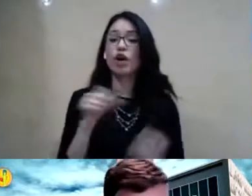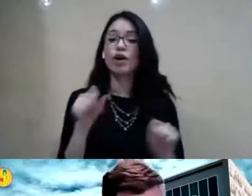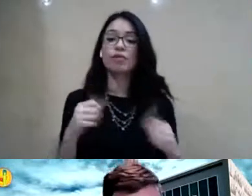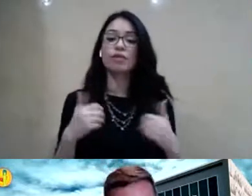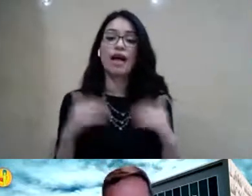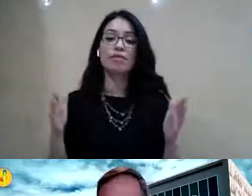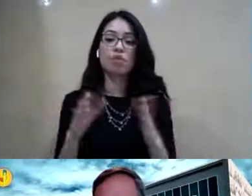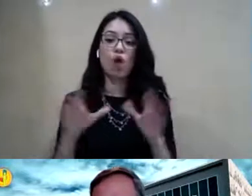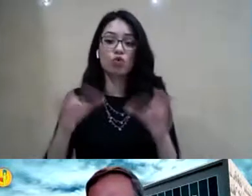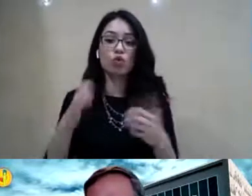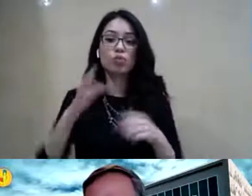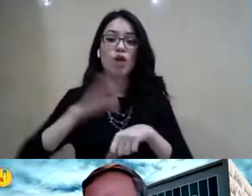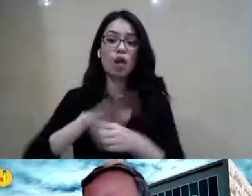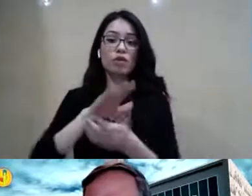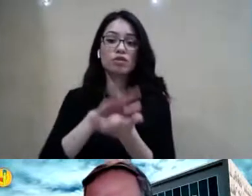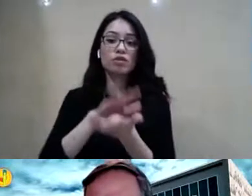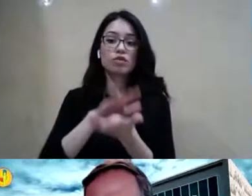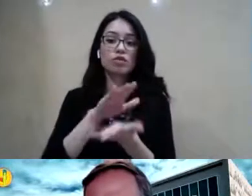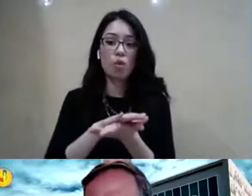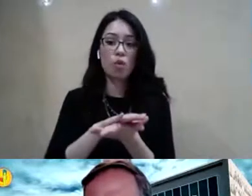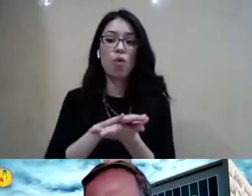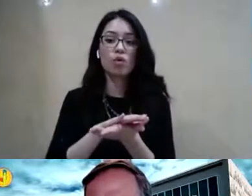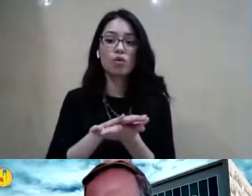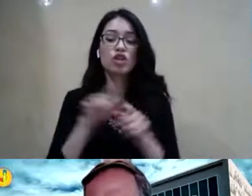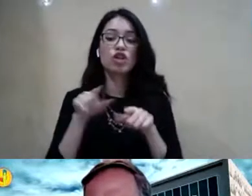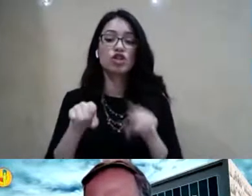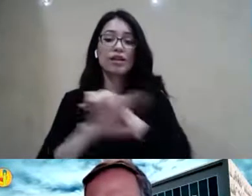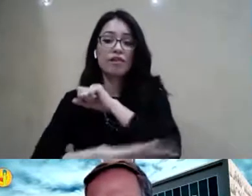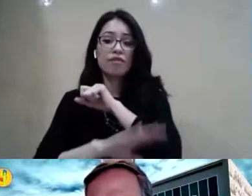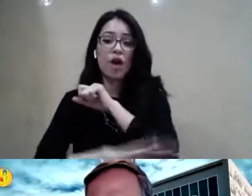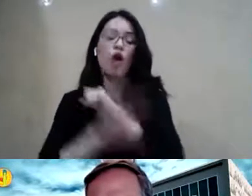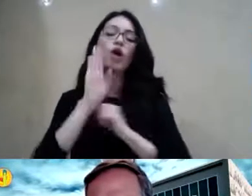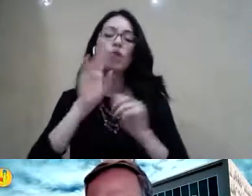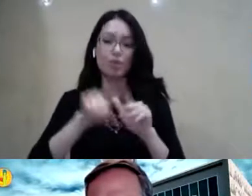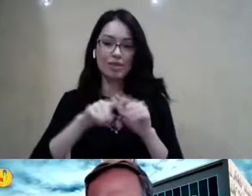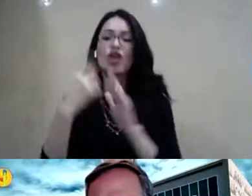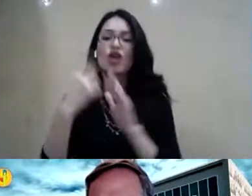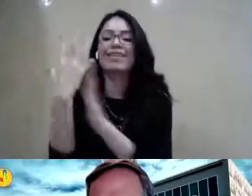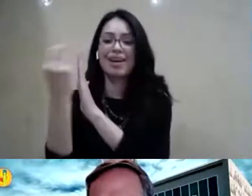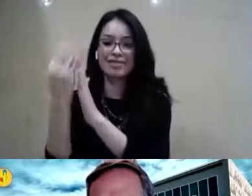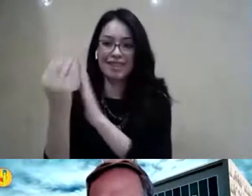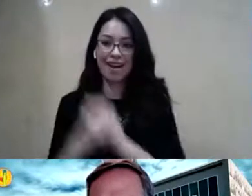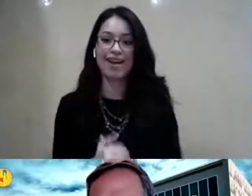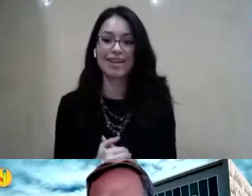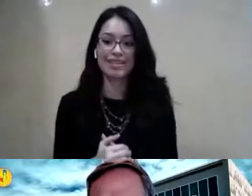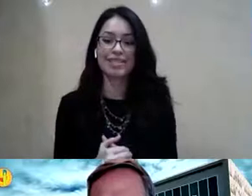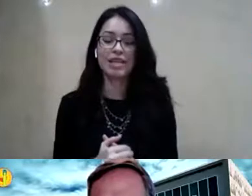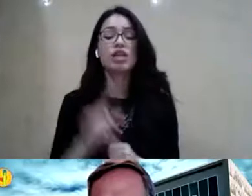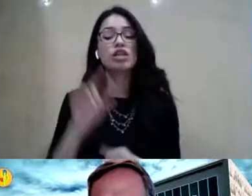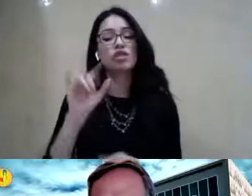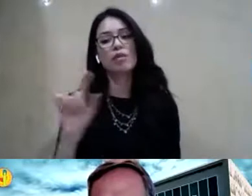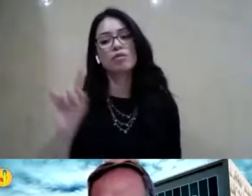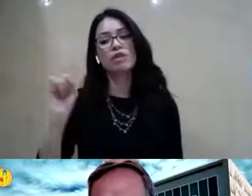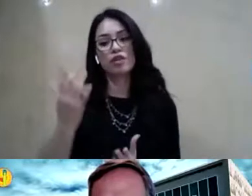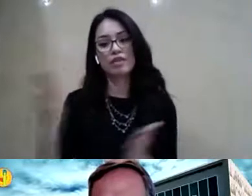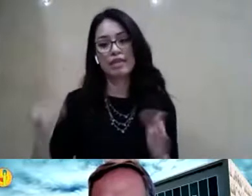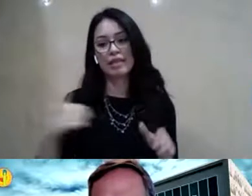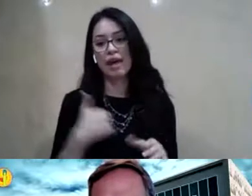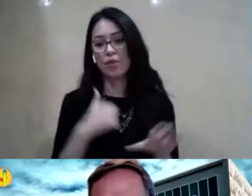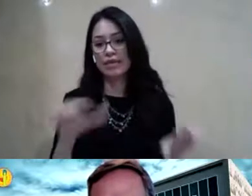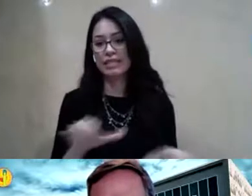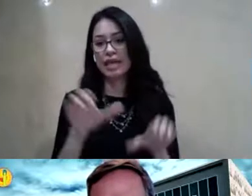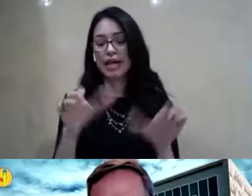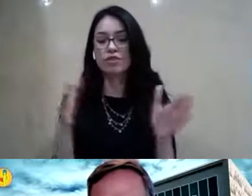school campuses in the fall, we started outside. So the first thing we did carefully, cautiously, was one-on-one and small group outside. And